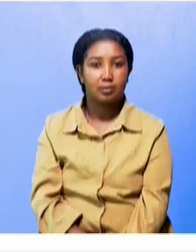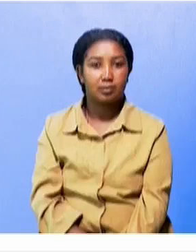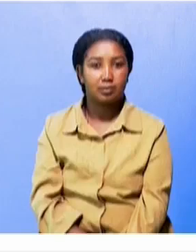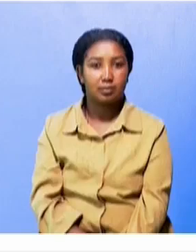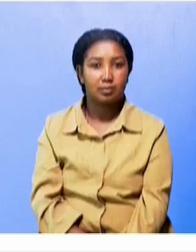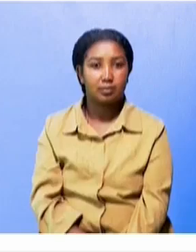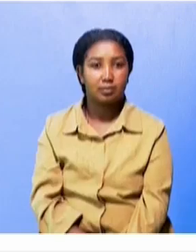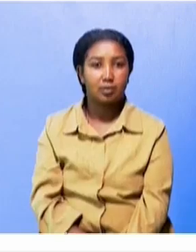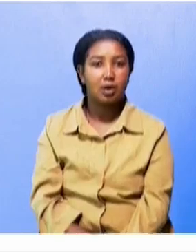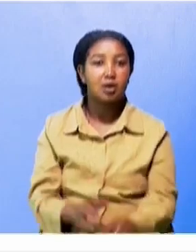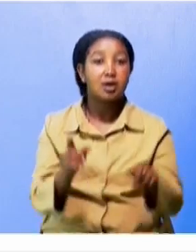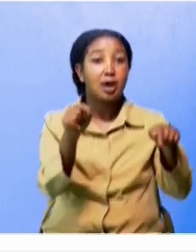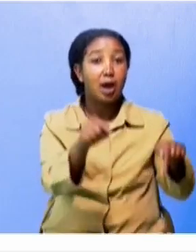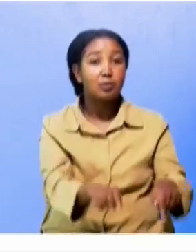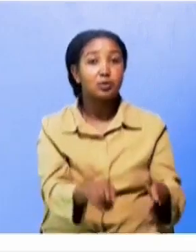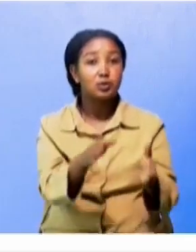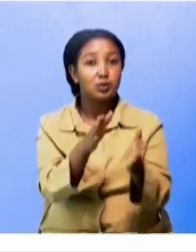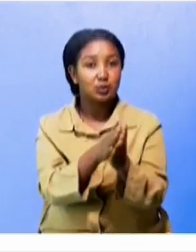come to school